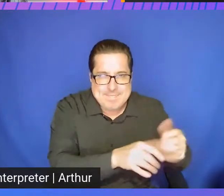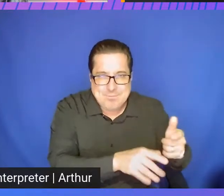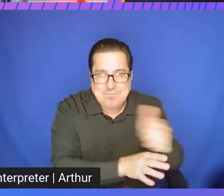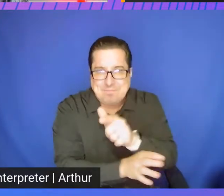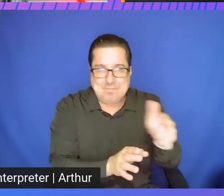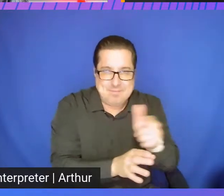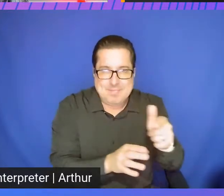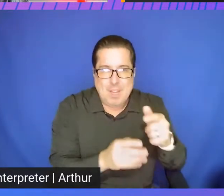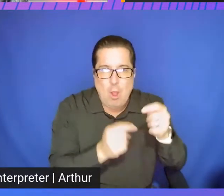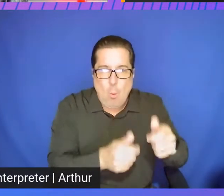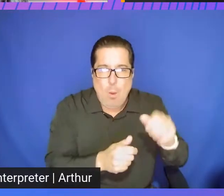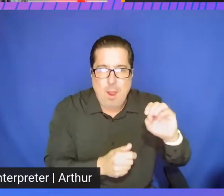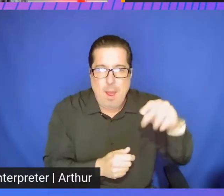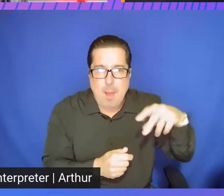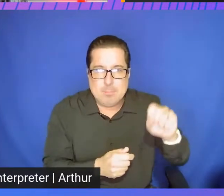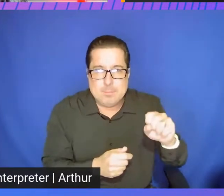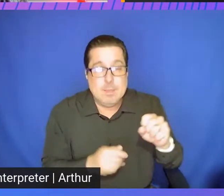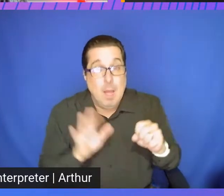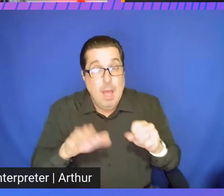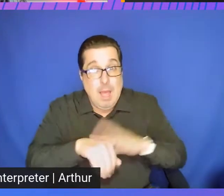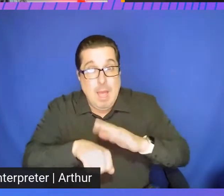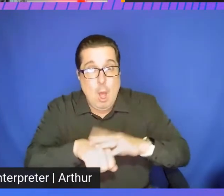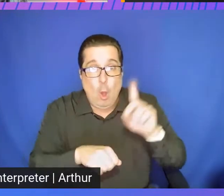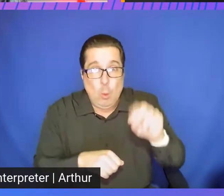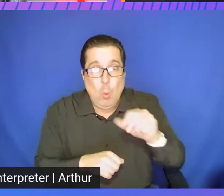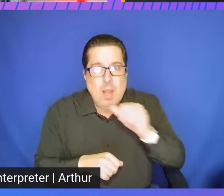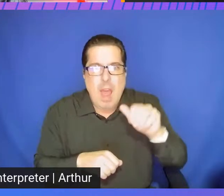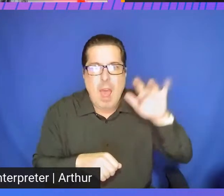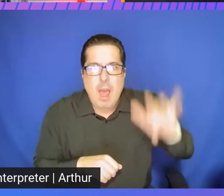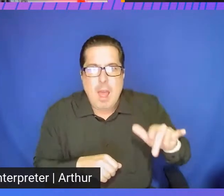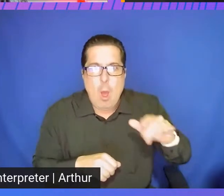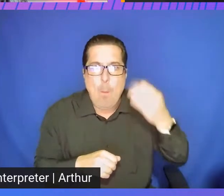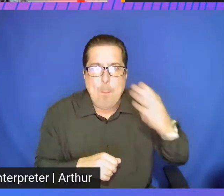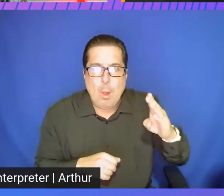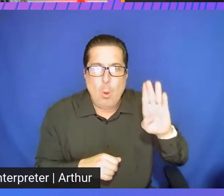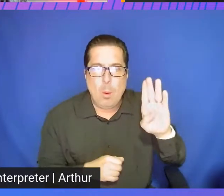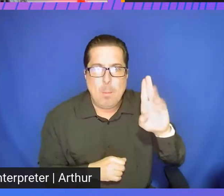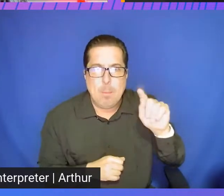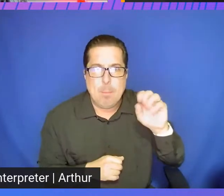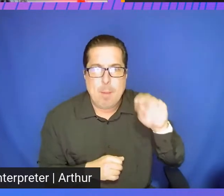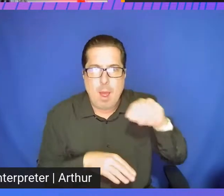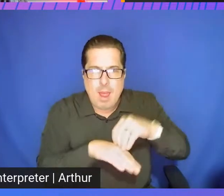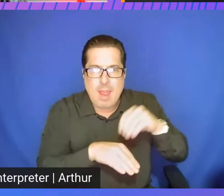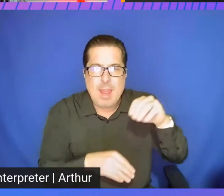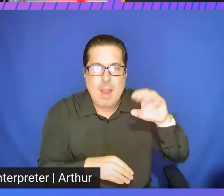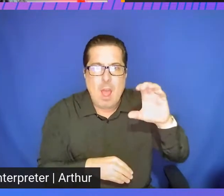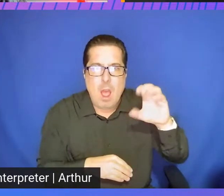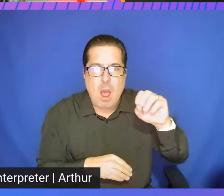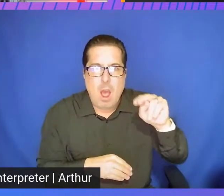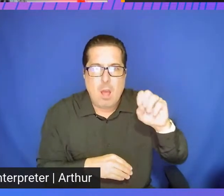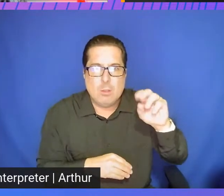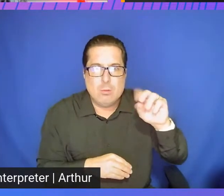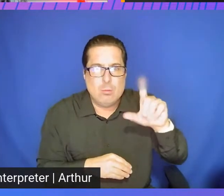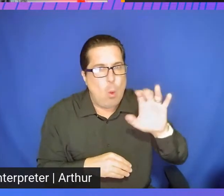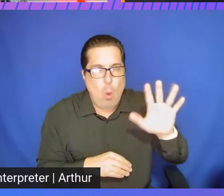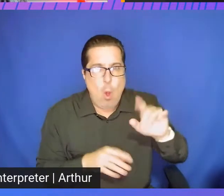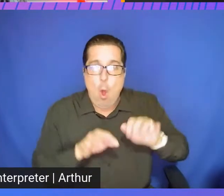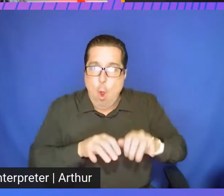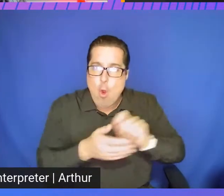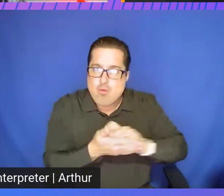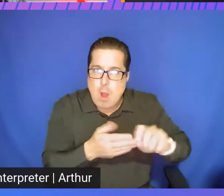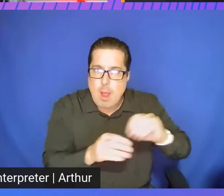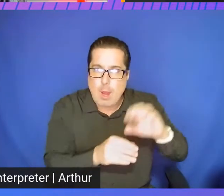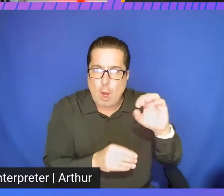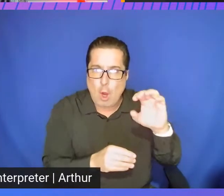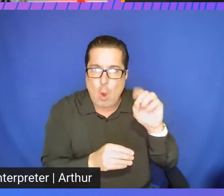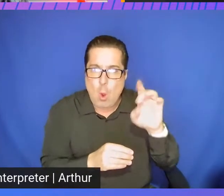ClickOps. Don't click the blue button in the console. Write it as code. Store it in the